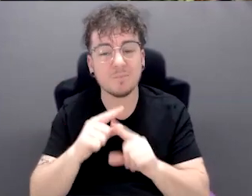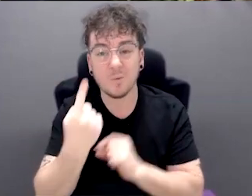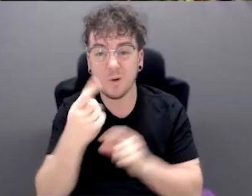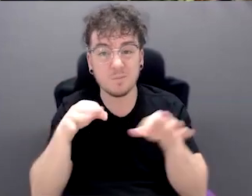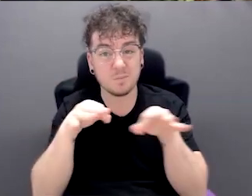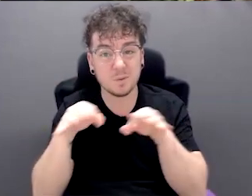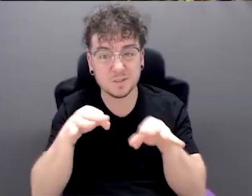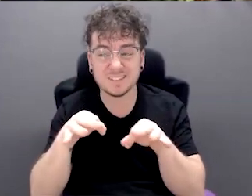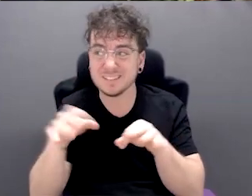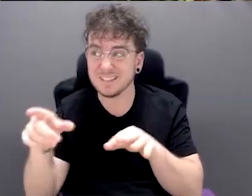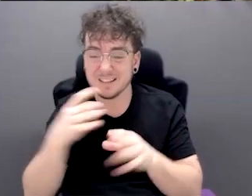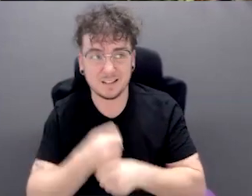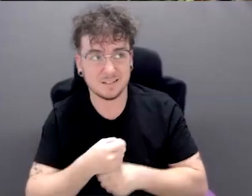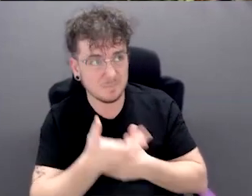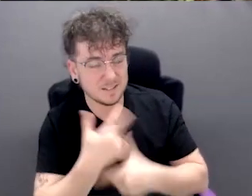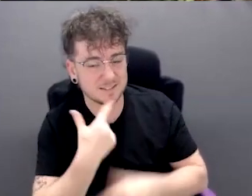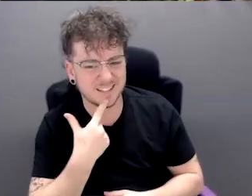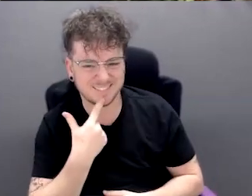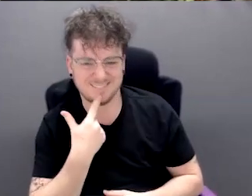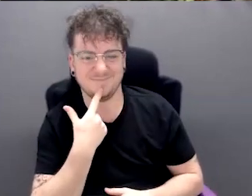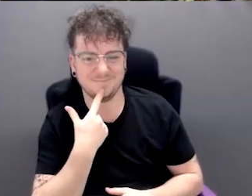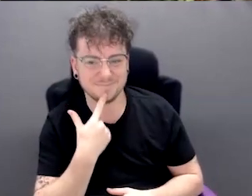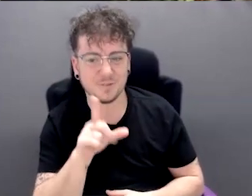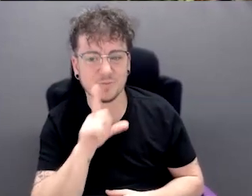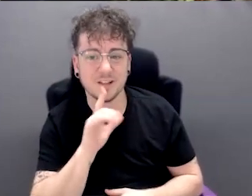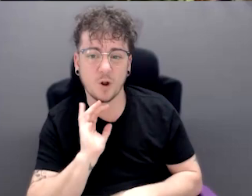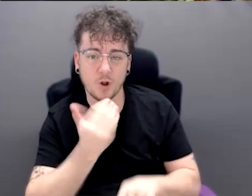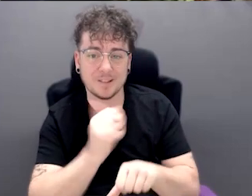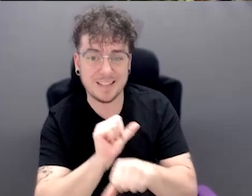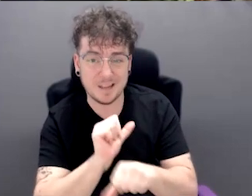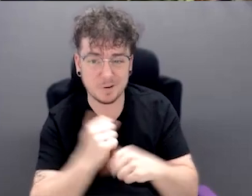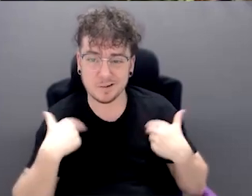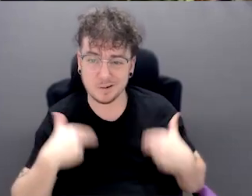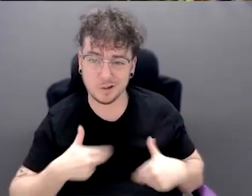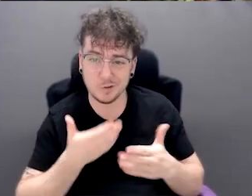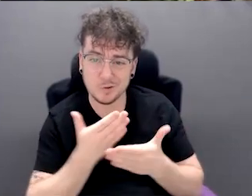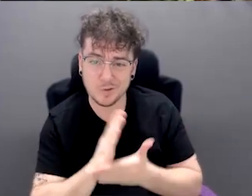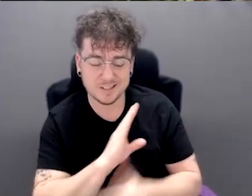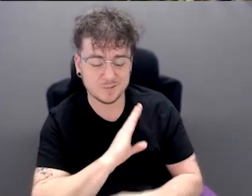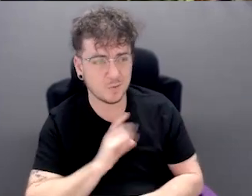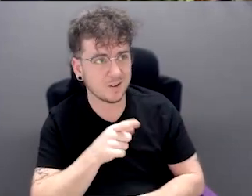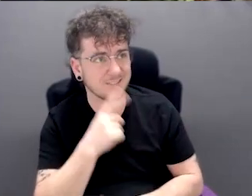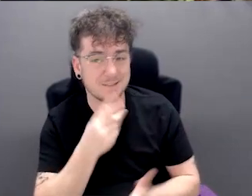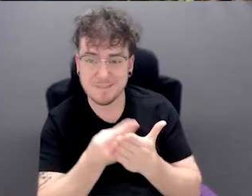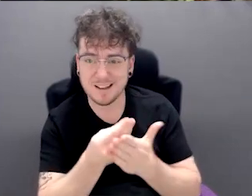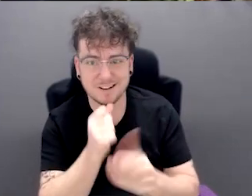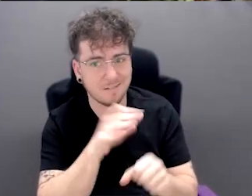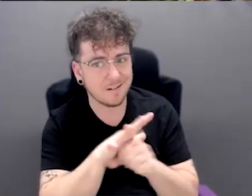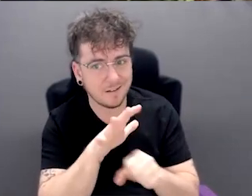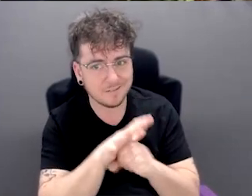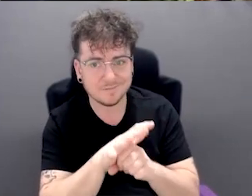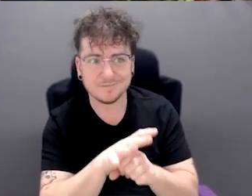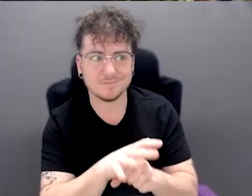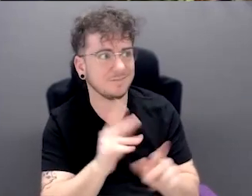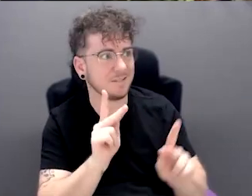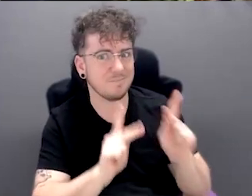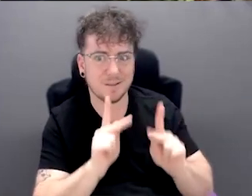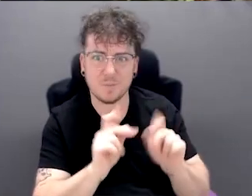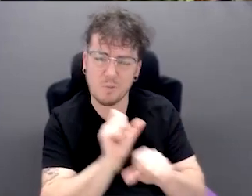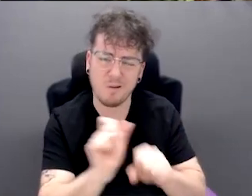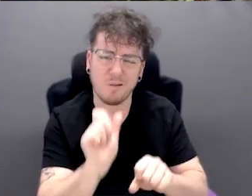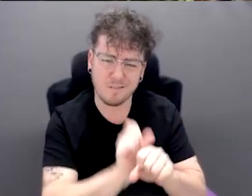quote, "The fact is that our labor and human rights boards are super underfunded and overworked. You can